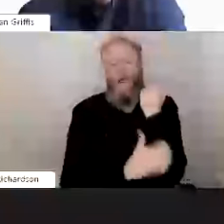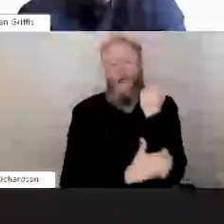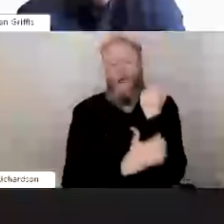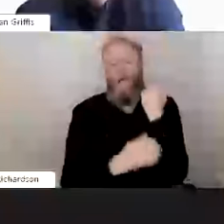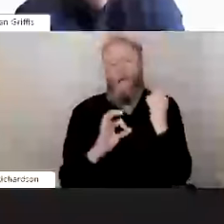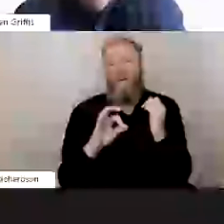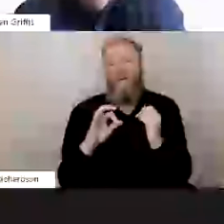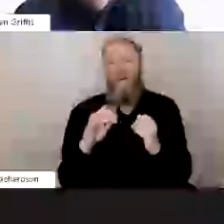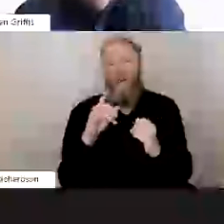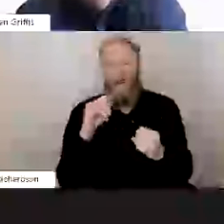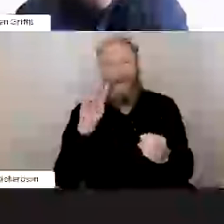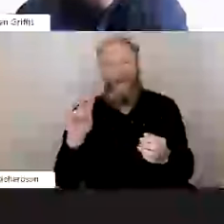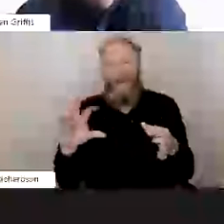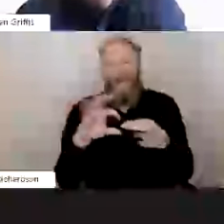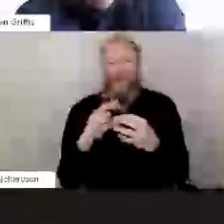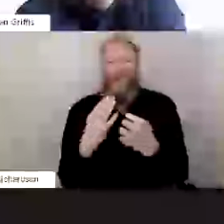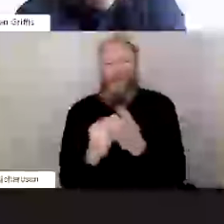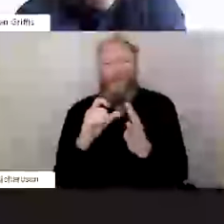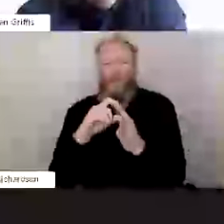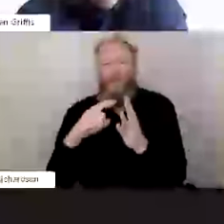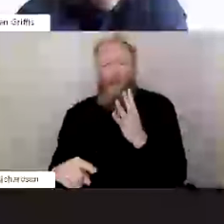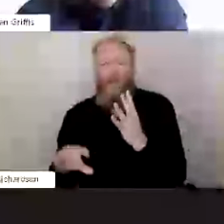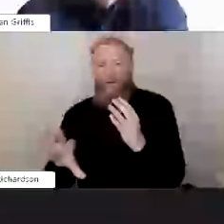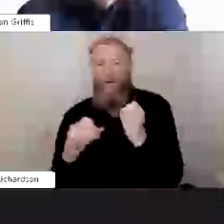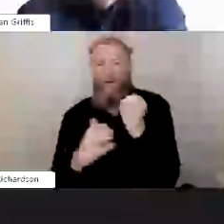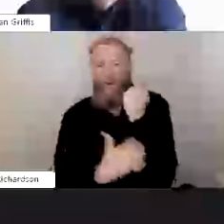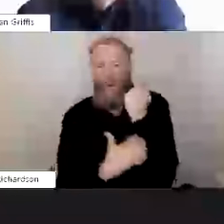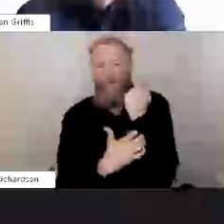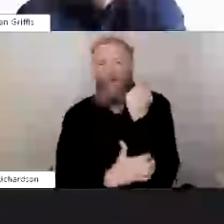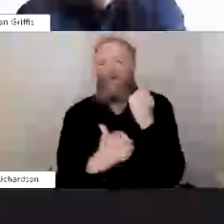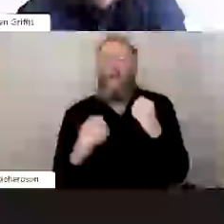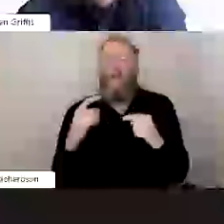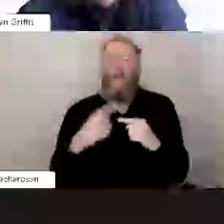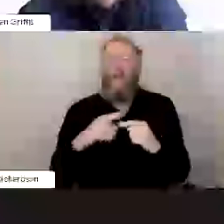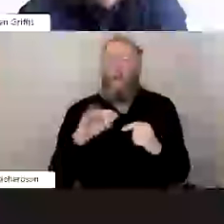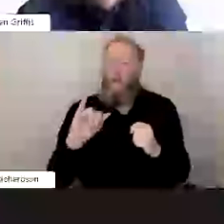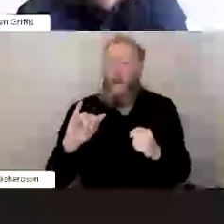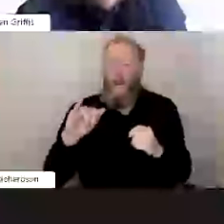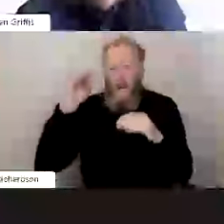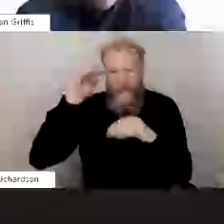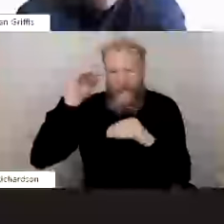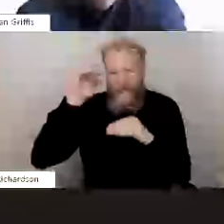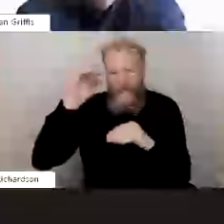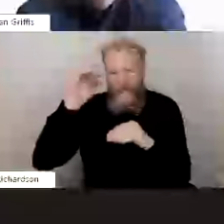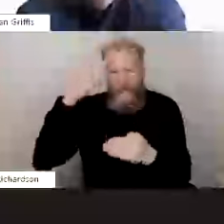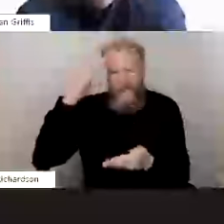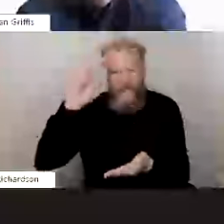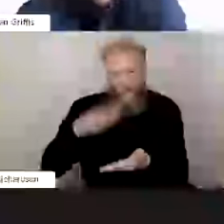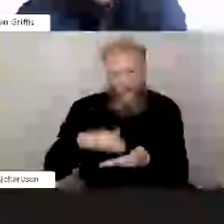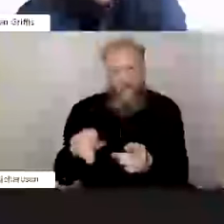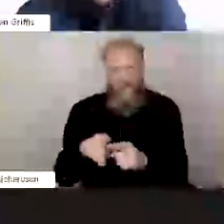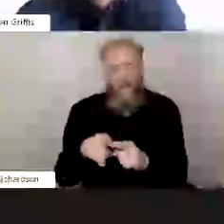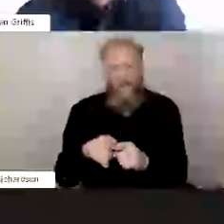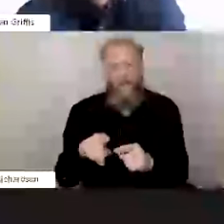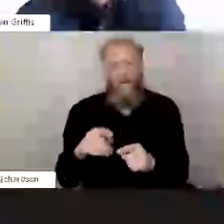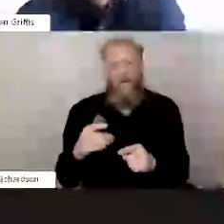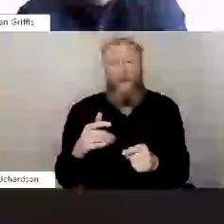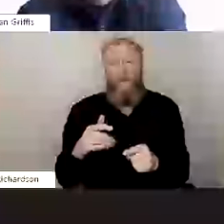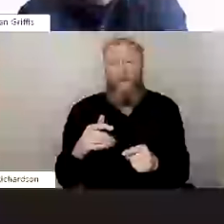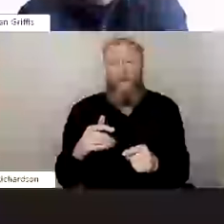clear. Very likely to have poor educational experience, particularly if you live in regional or